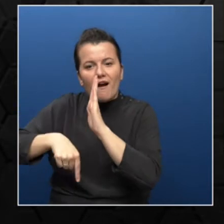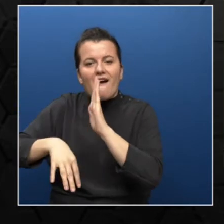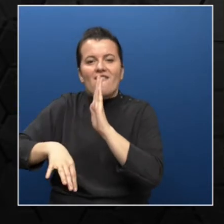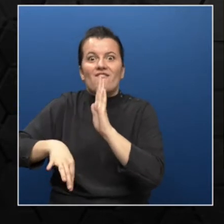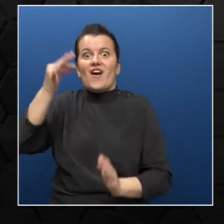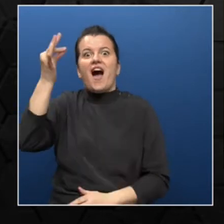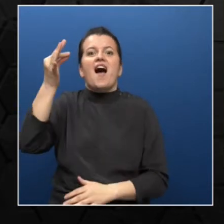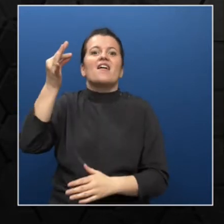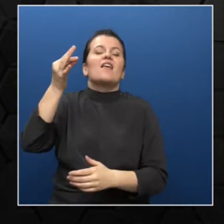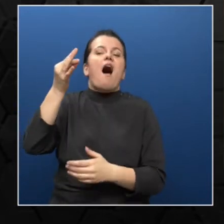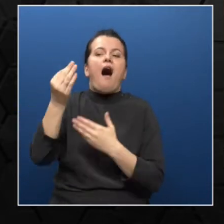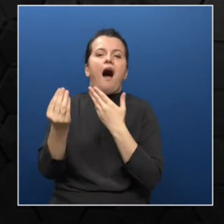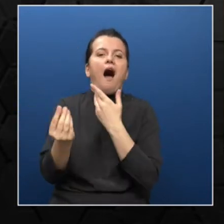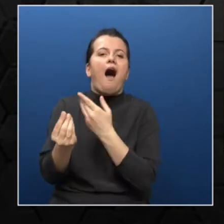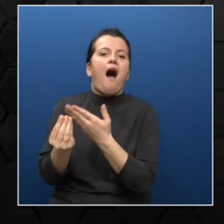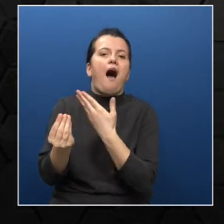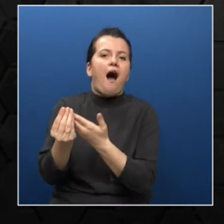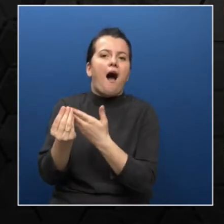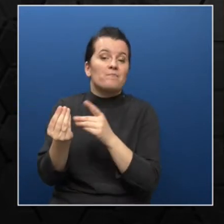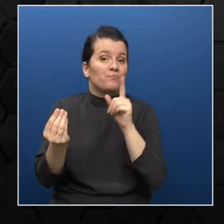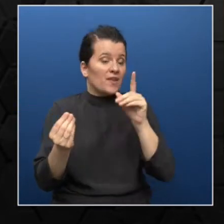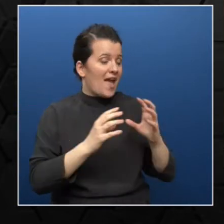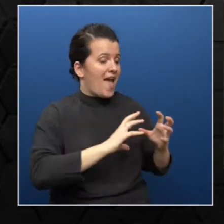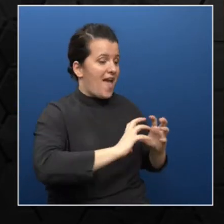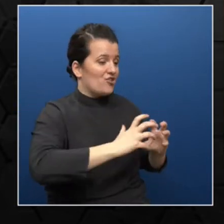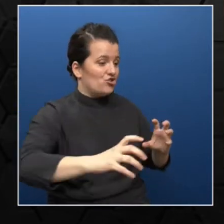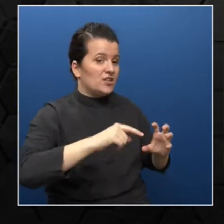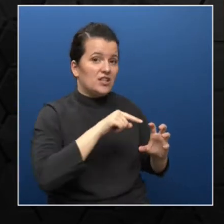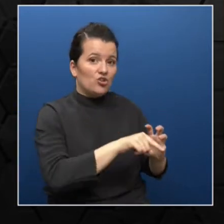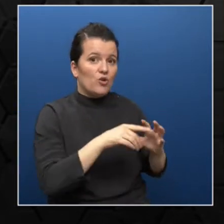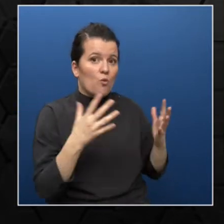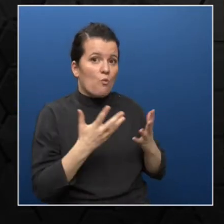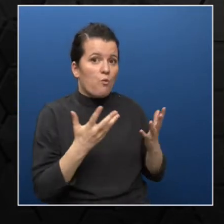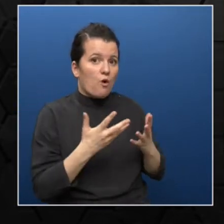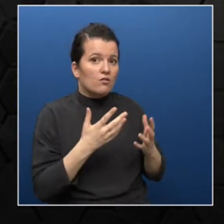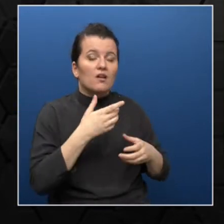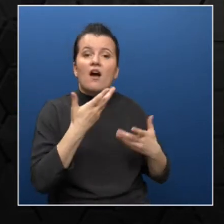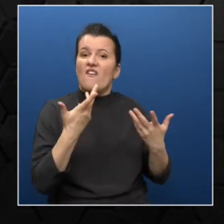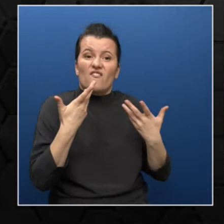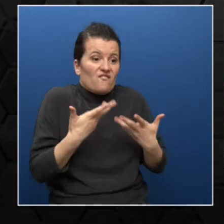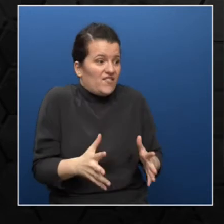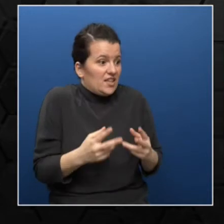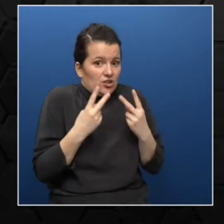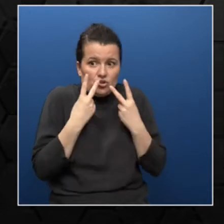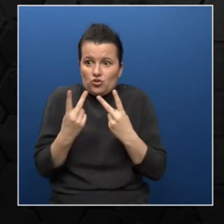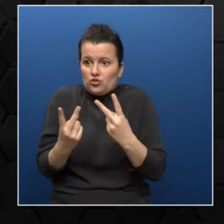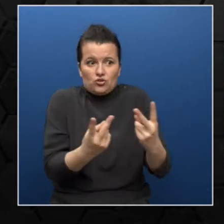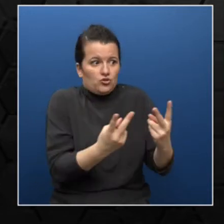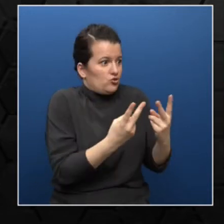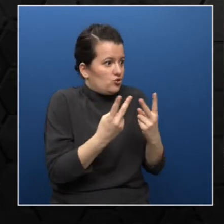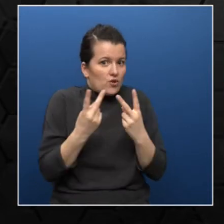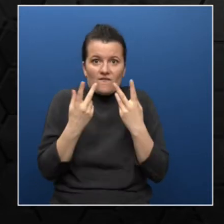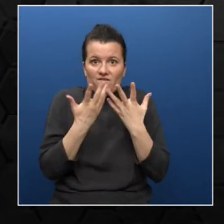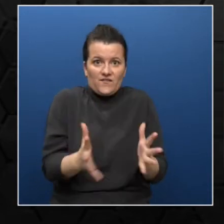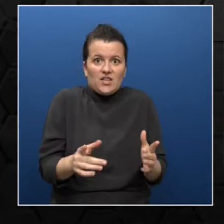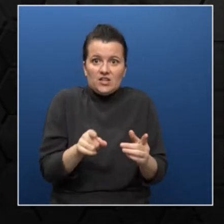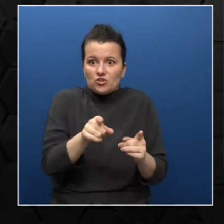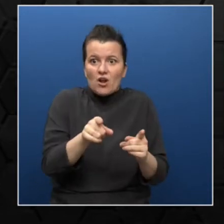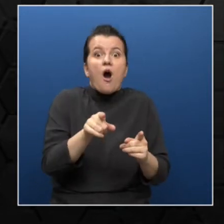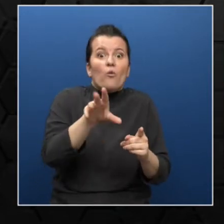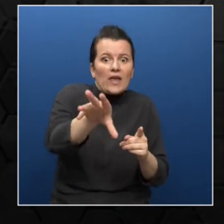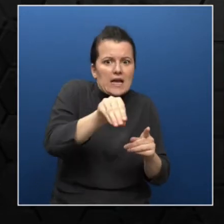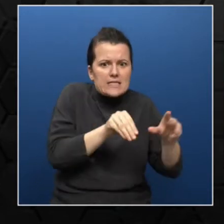Whereas in engineering, we use what we have already existing in order to create new things.